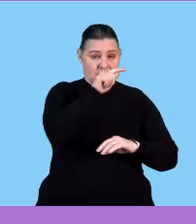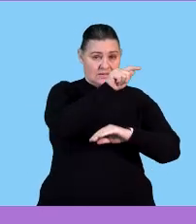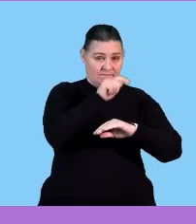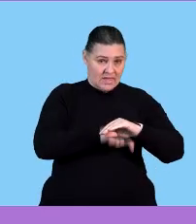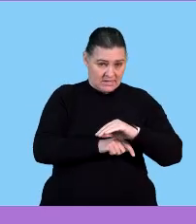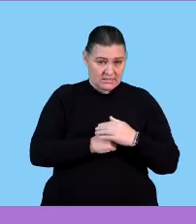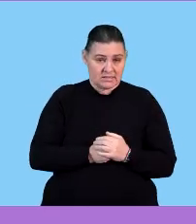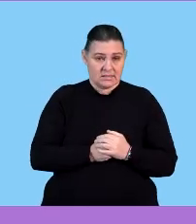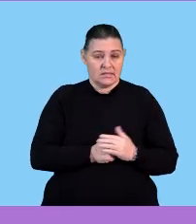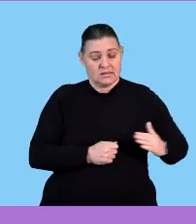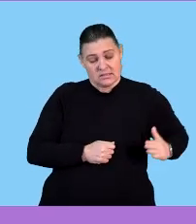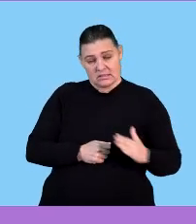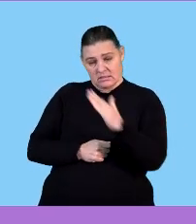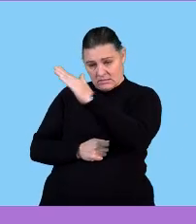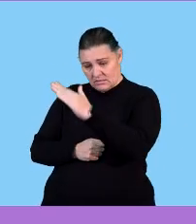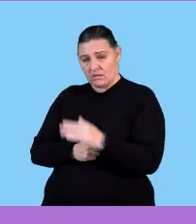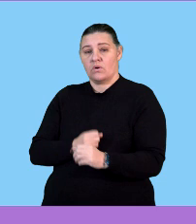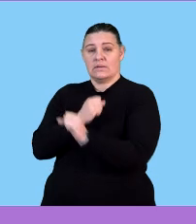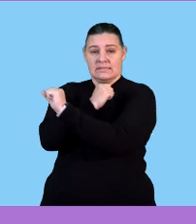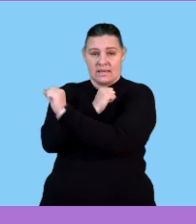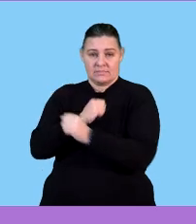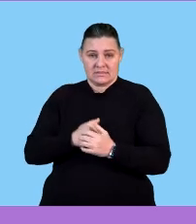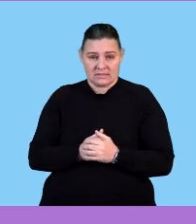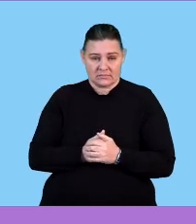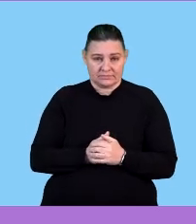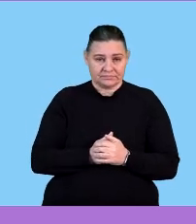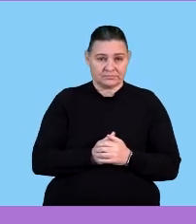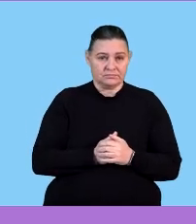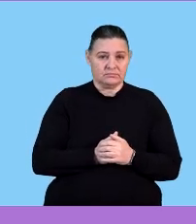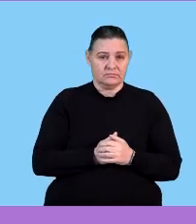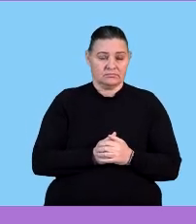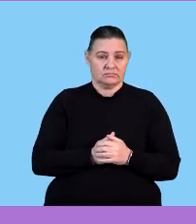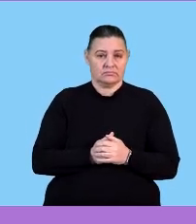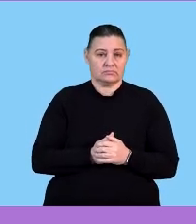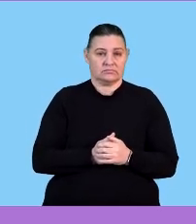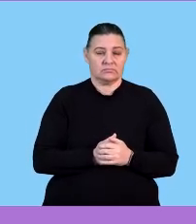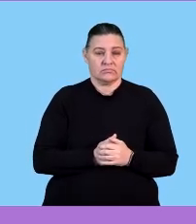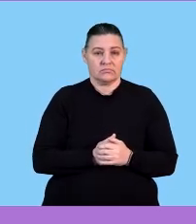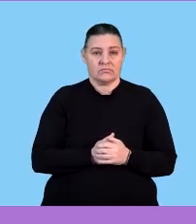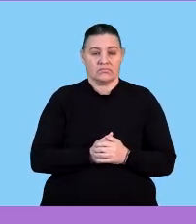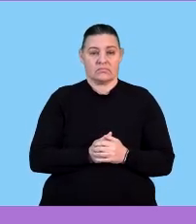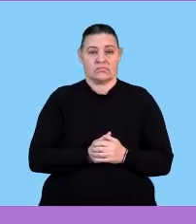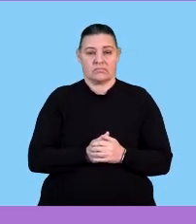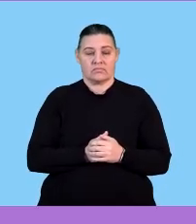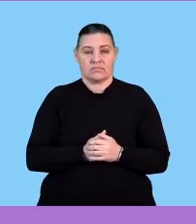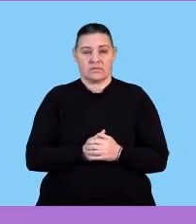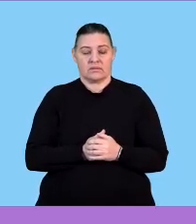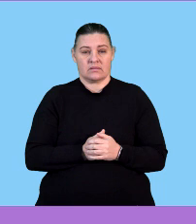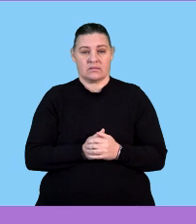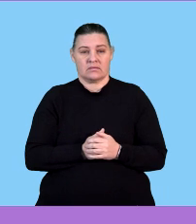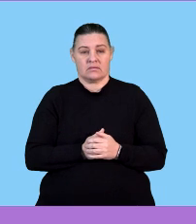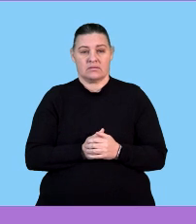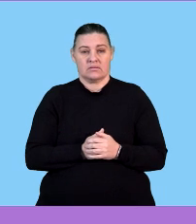other we divide, and numbers across from each other we multiply. That's why we're dividing there, and we